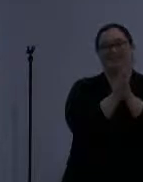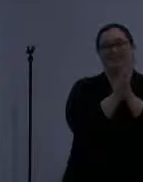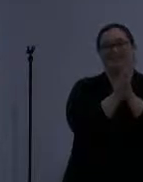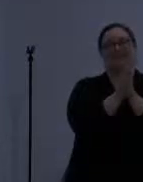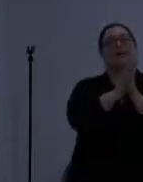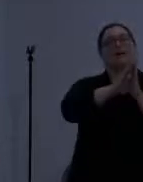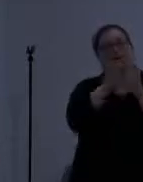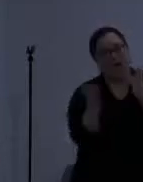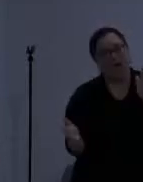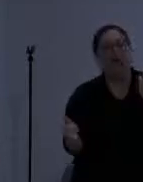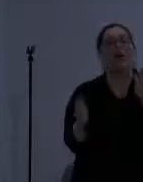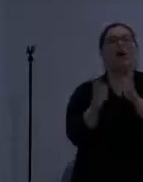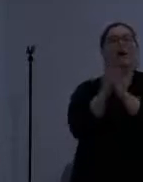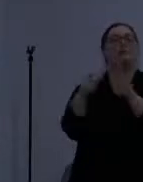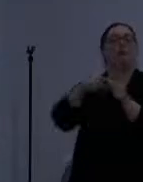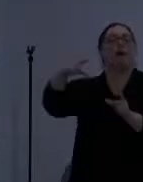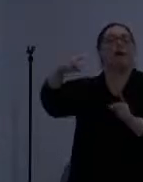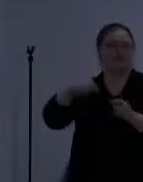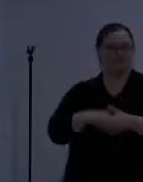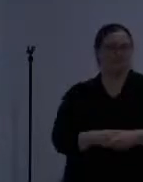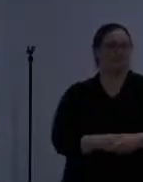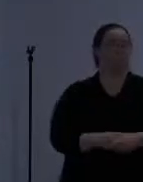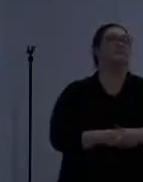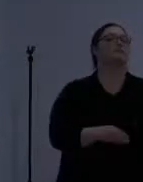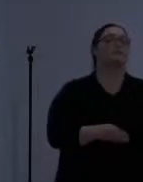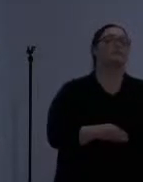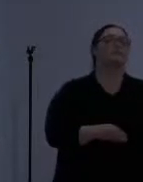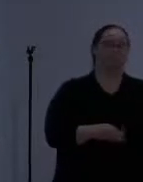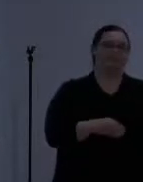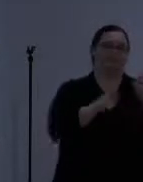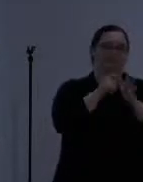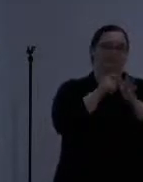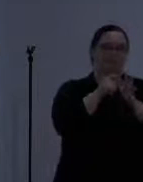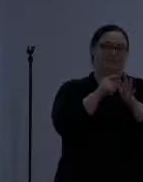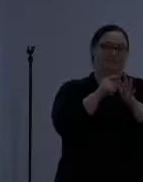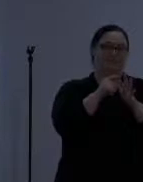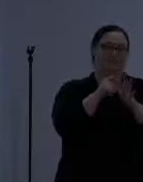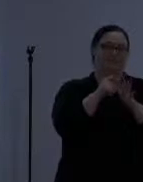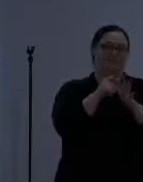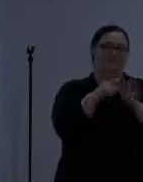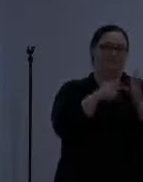Folks, please show your appreciation for Samantha Jenkinson.